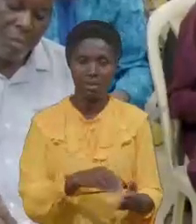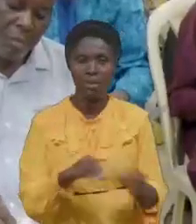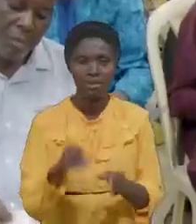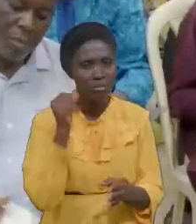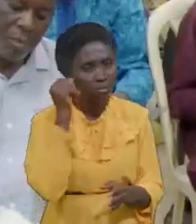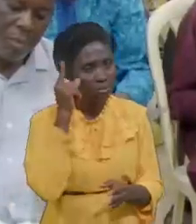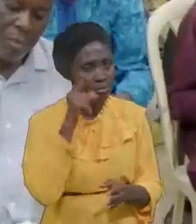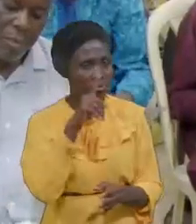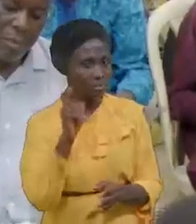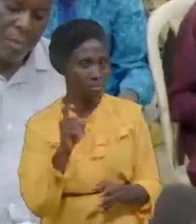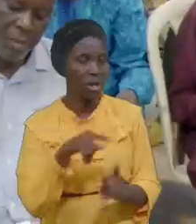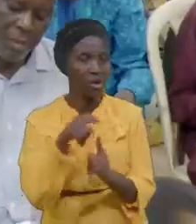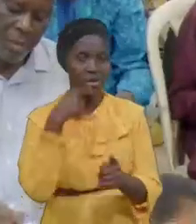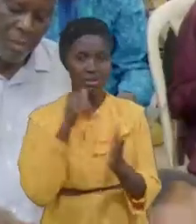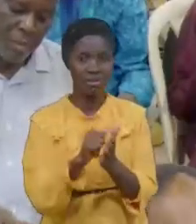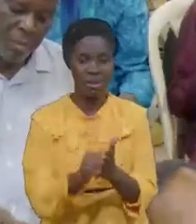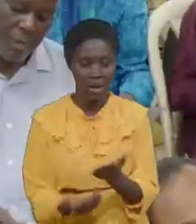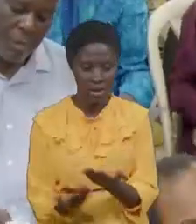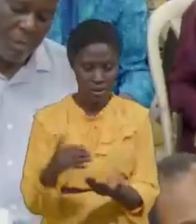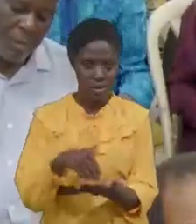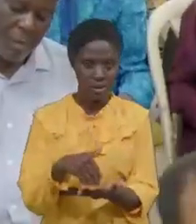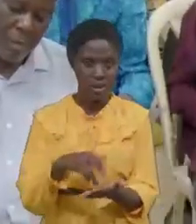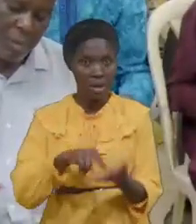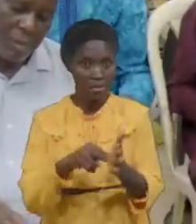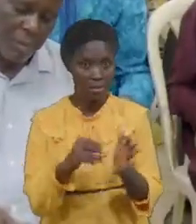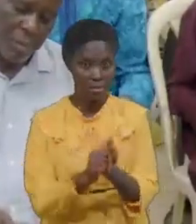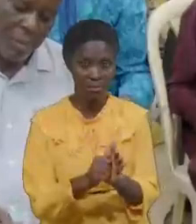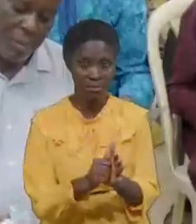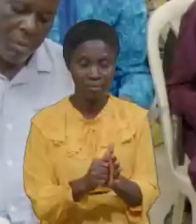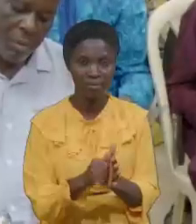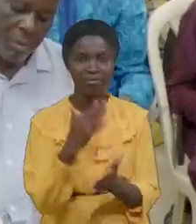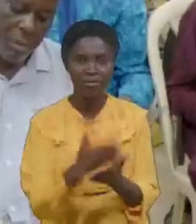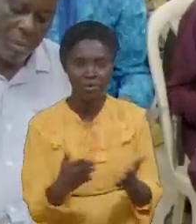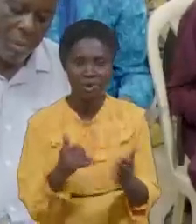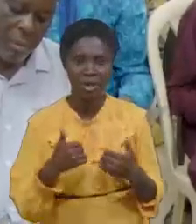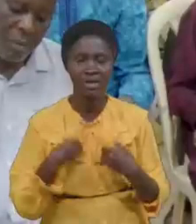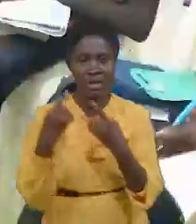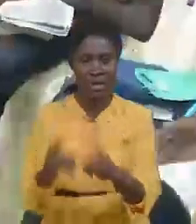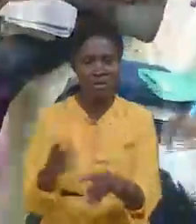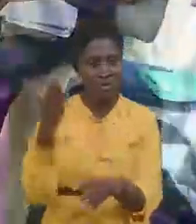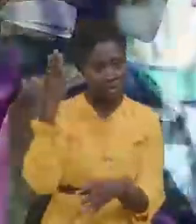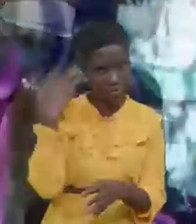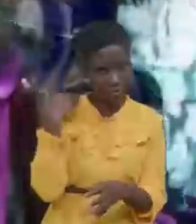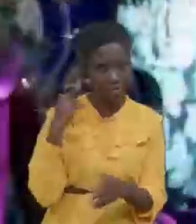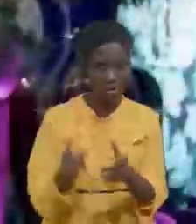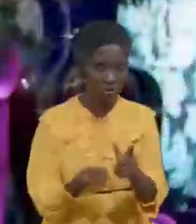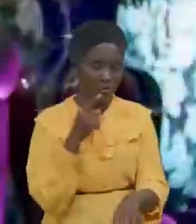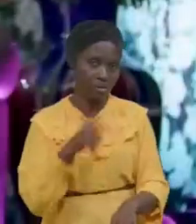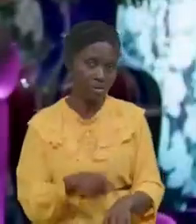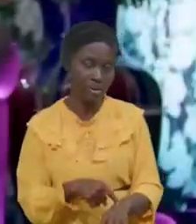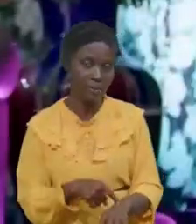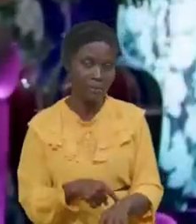say again, that means something that happened before, the first time, that's